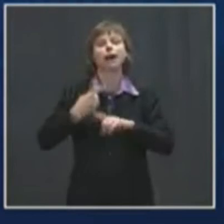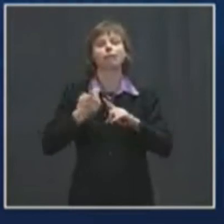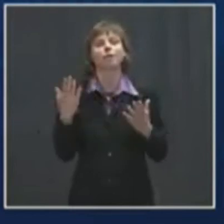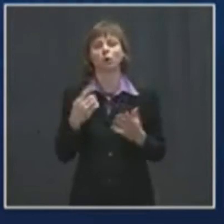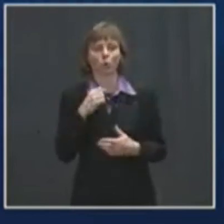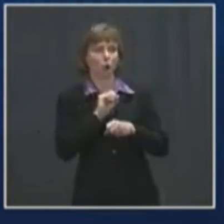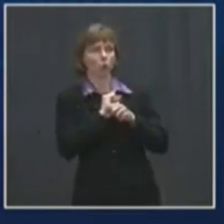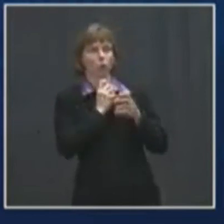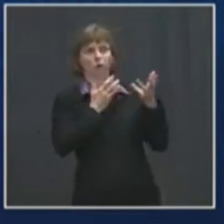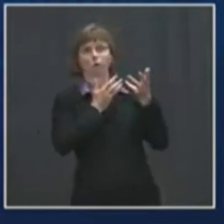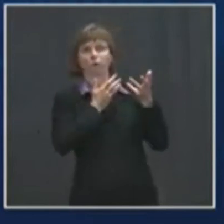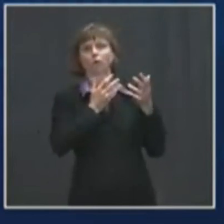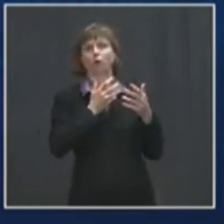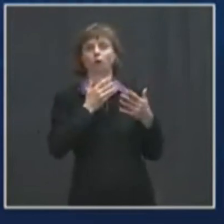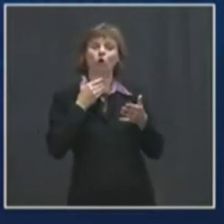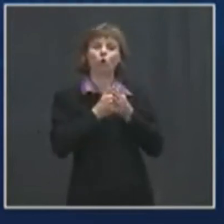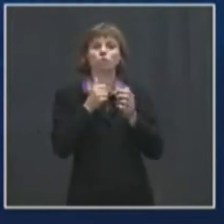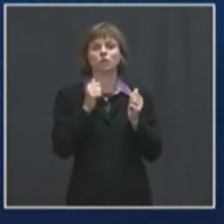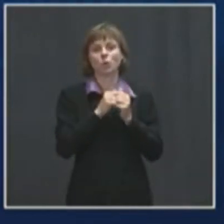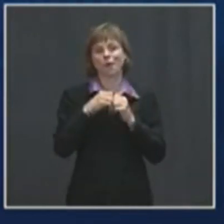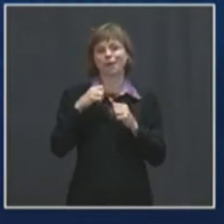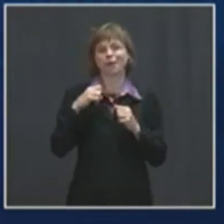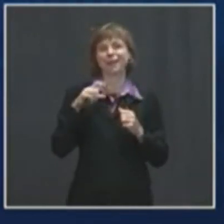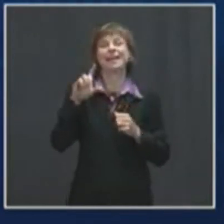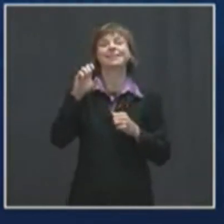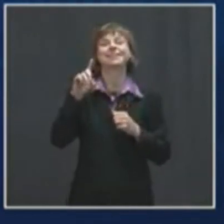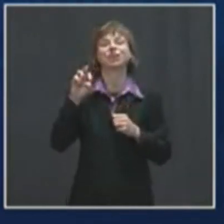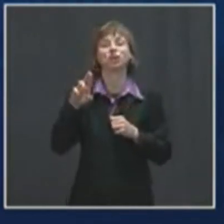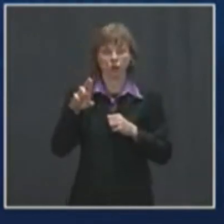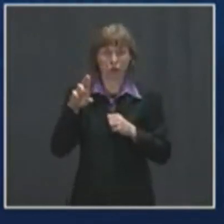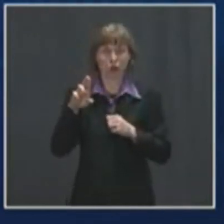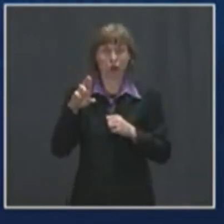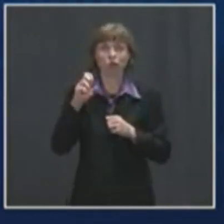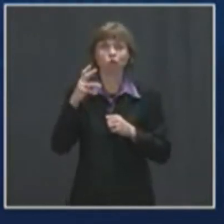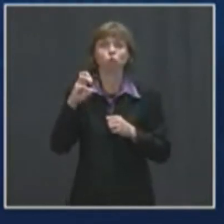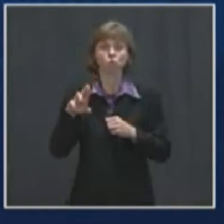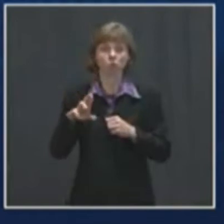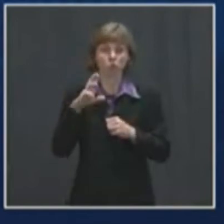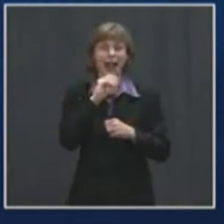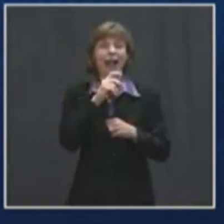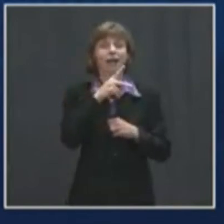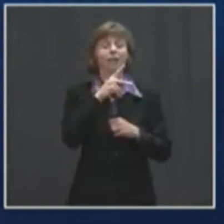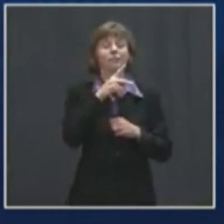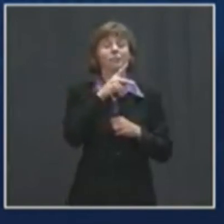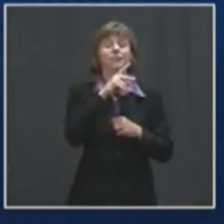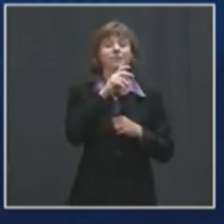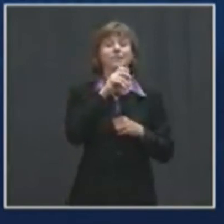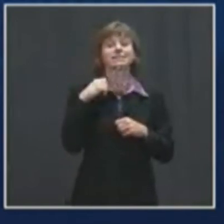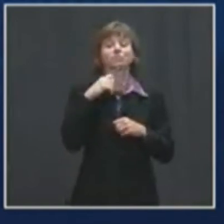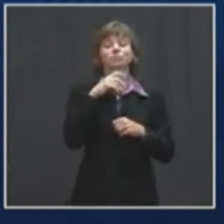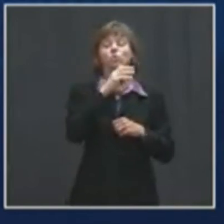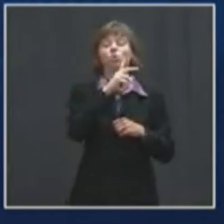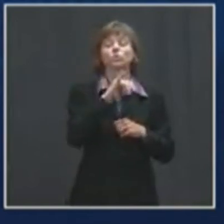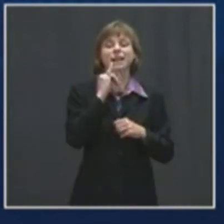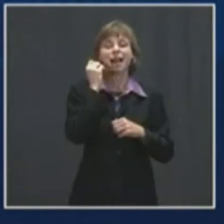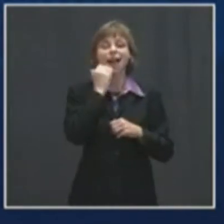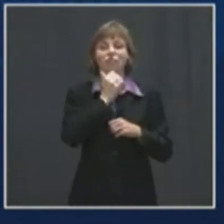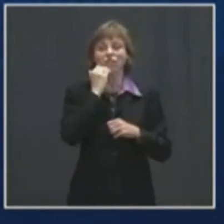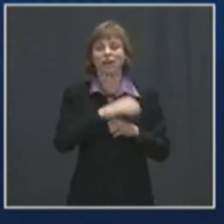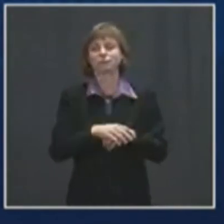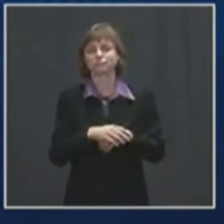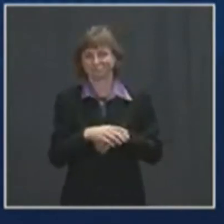and Leader Schumer, every day. Go ahead in the way back. Thank you very much, Jen. Happy